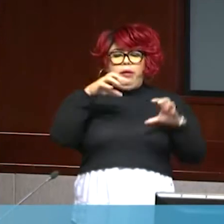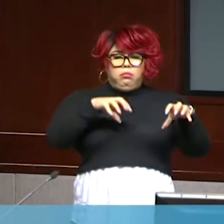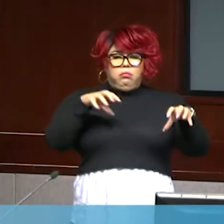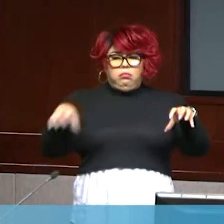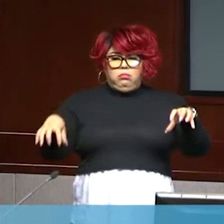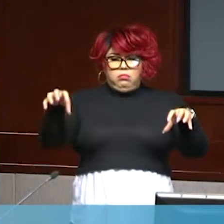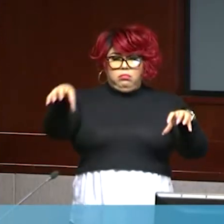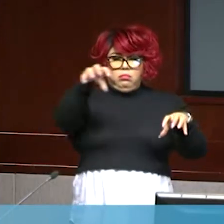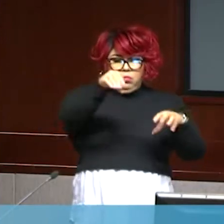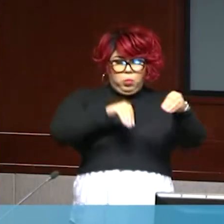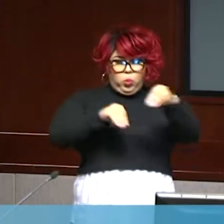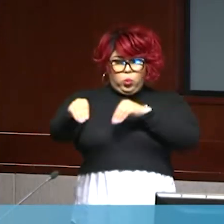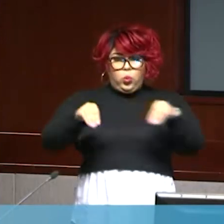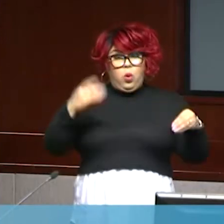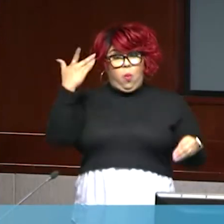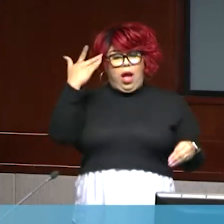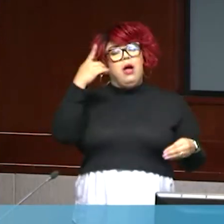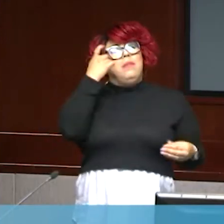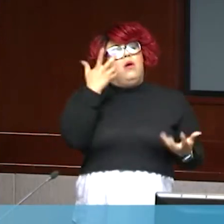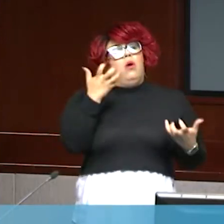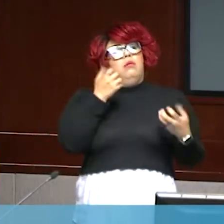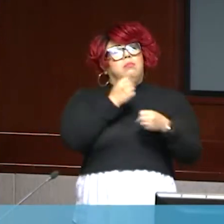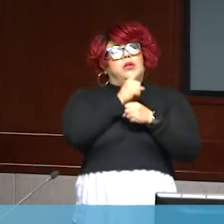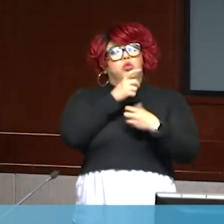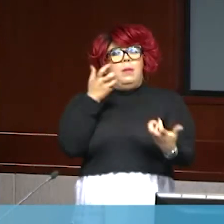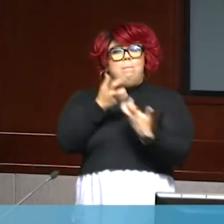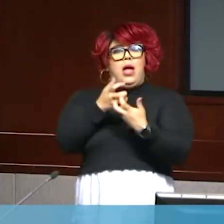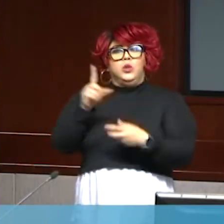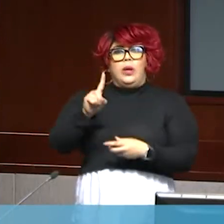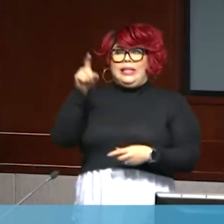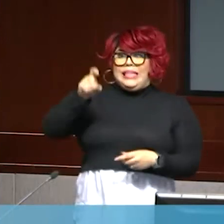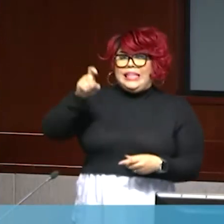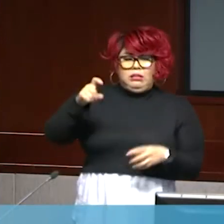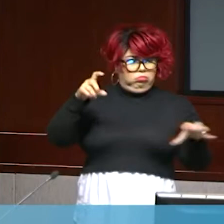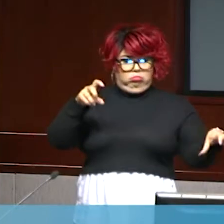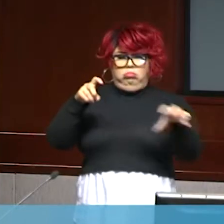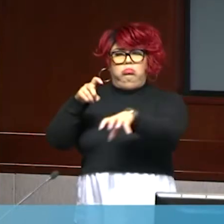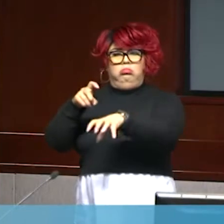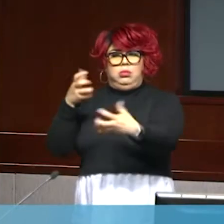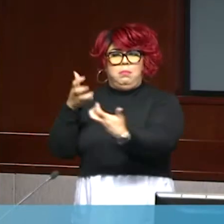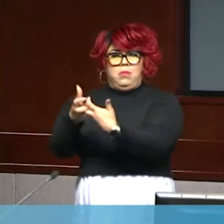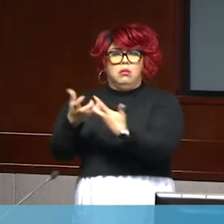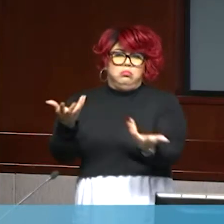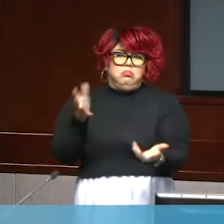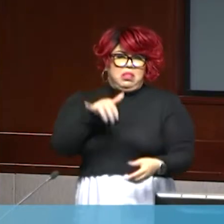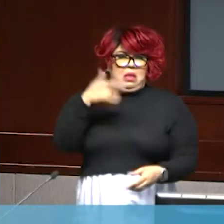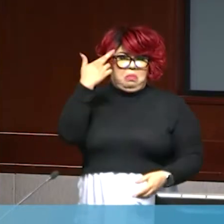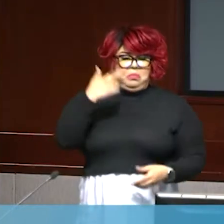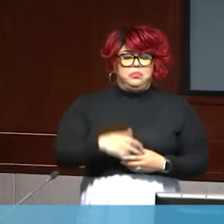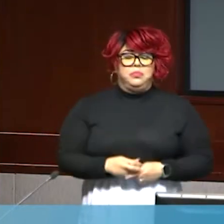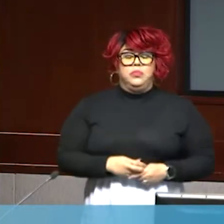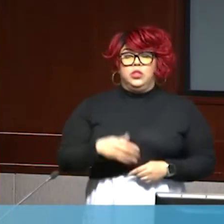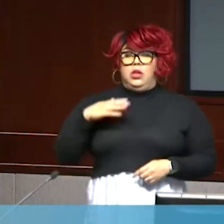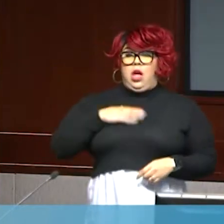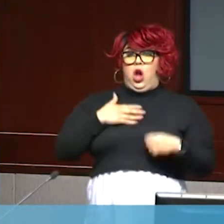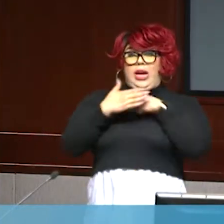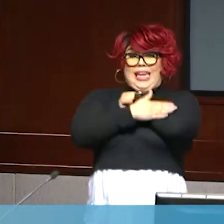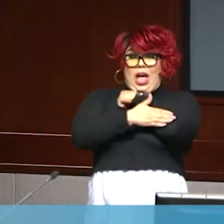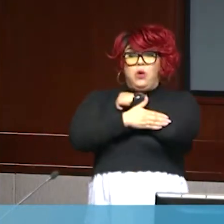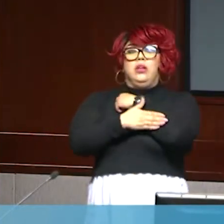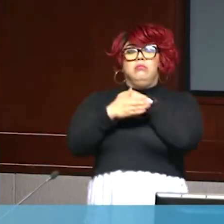to make sure that we're putting them where the highest need is. Our county-funded sites remain in